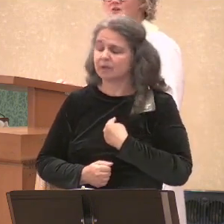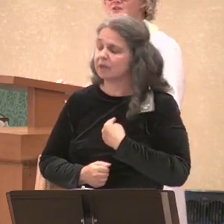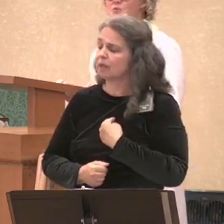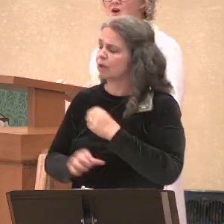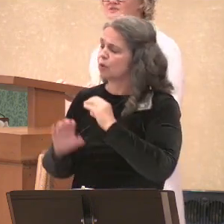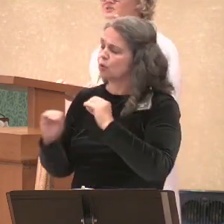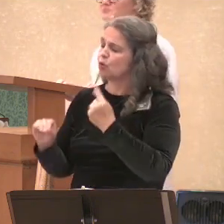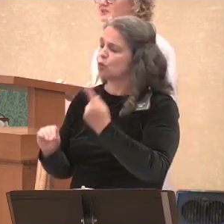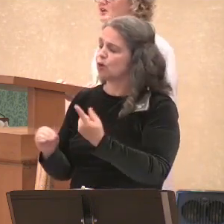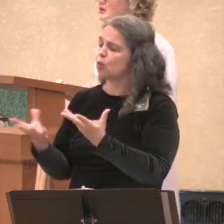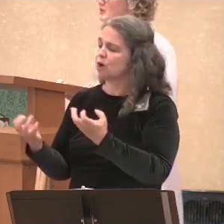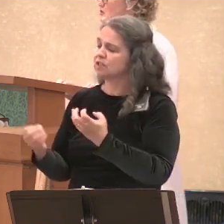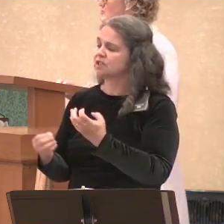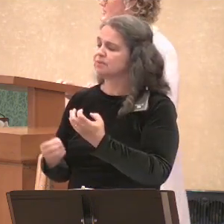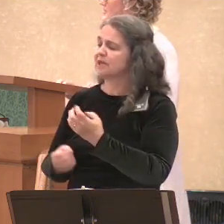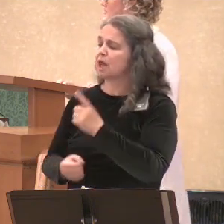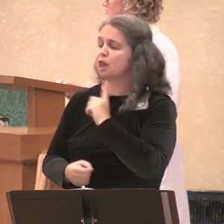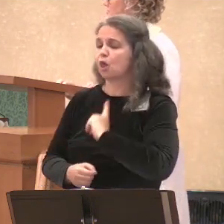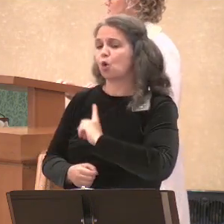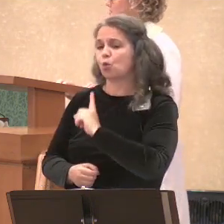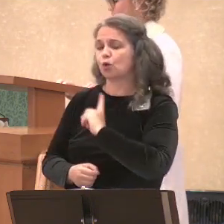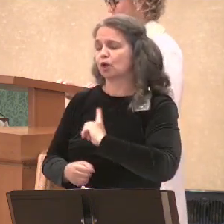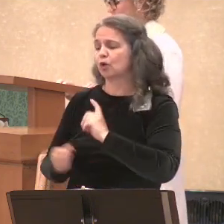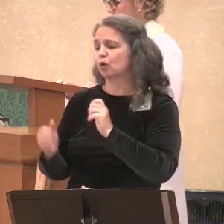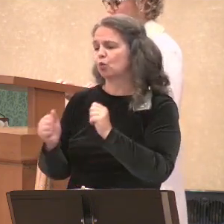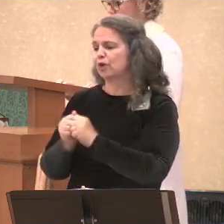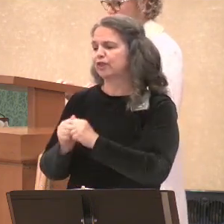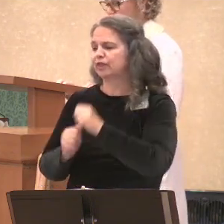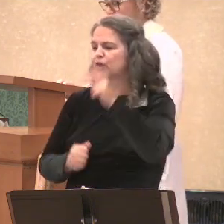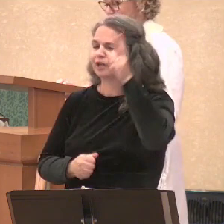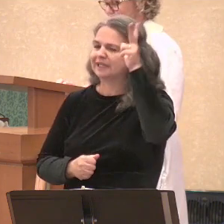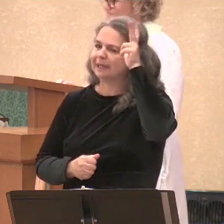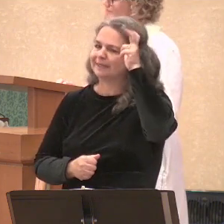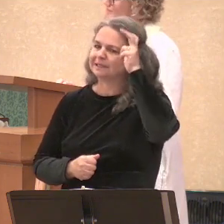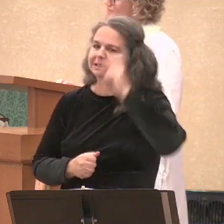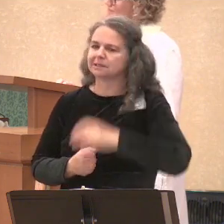no one wants to be alone with their demons."